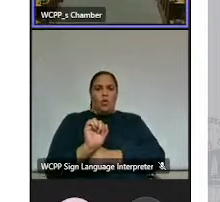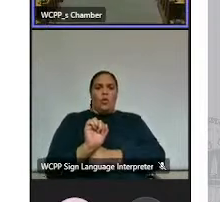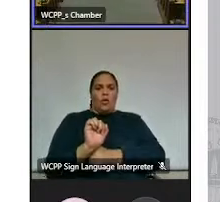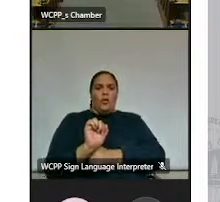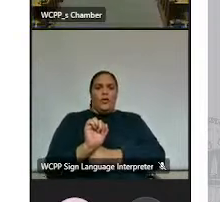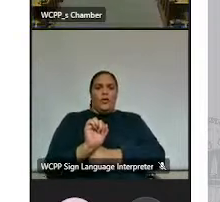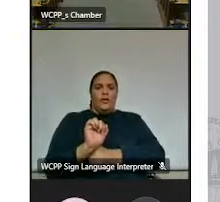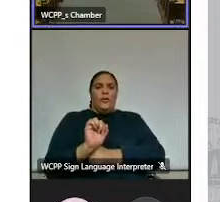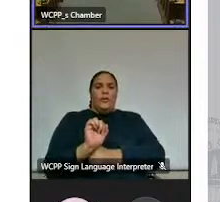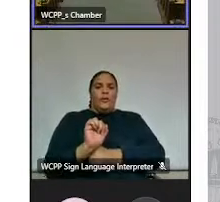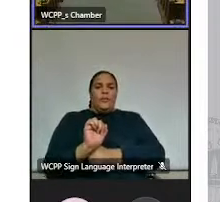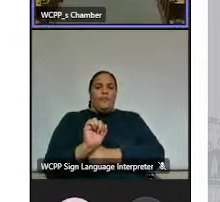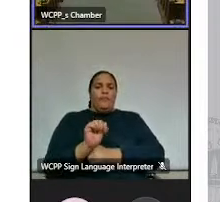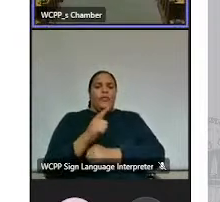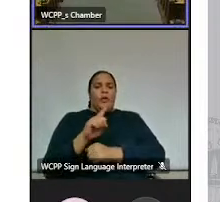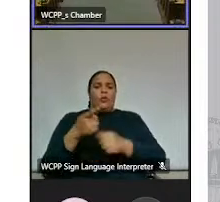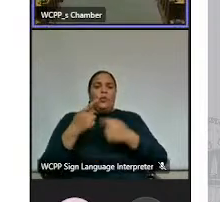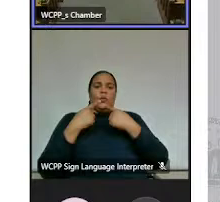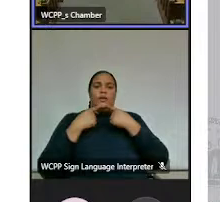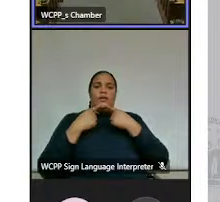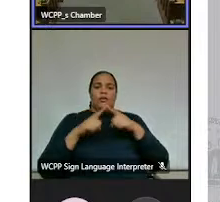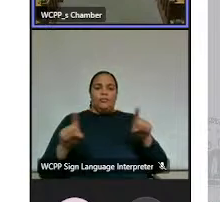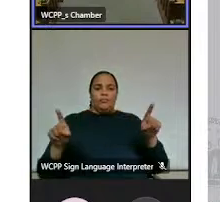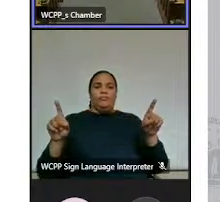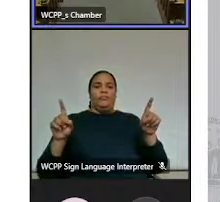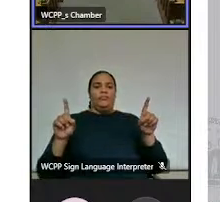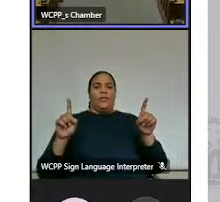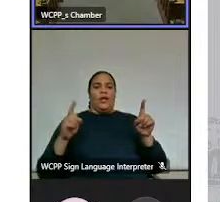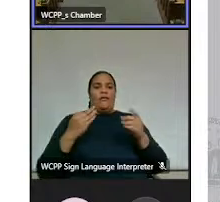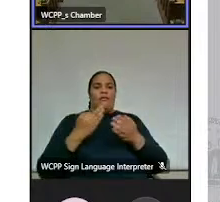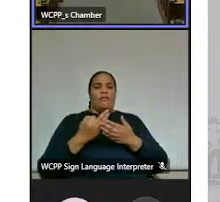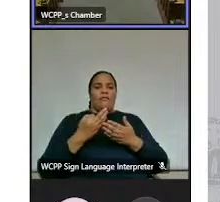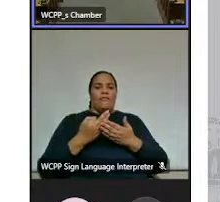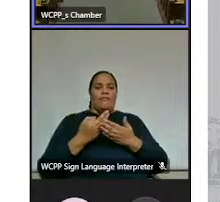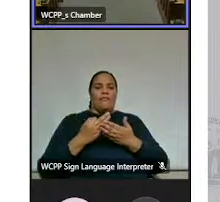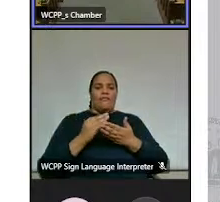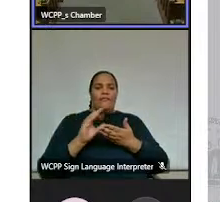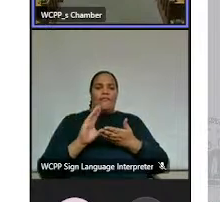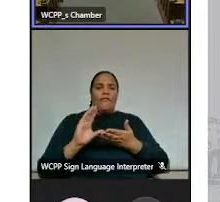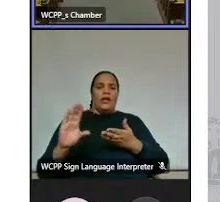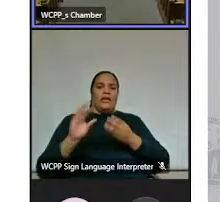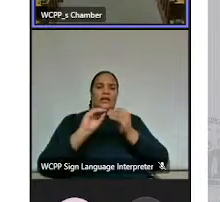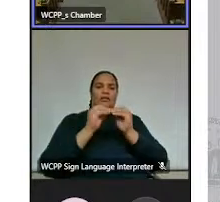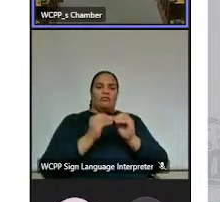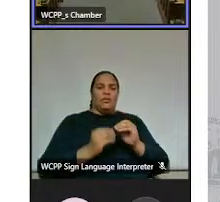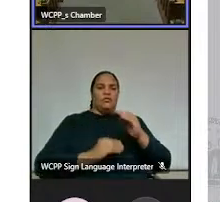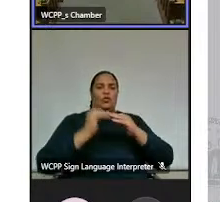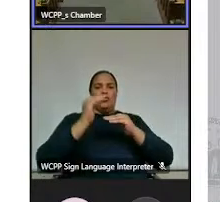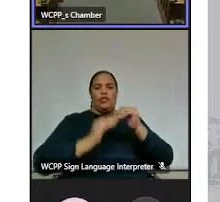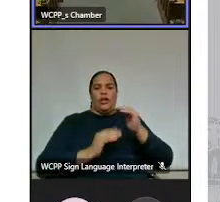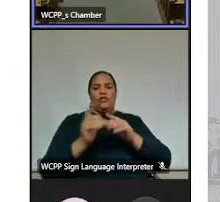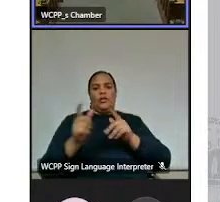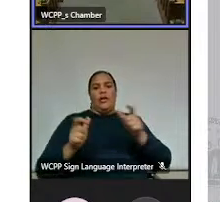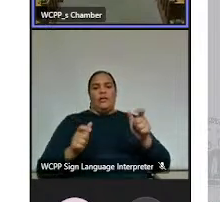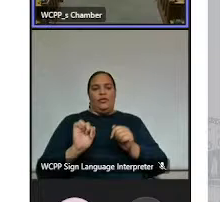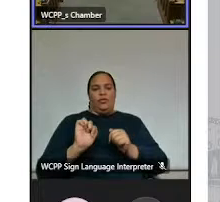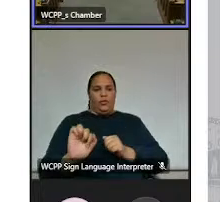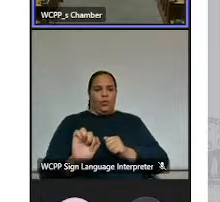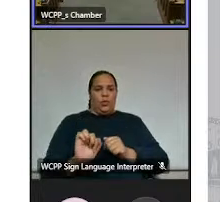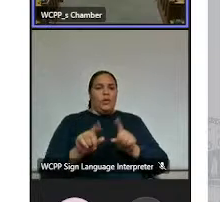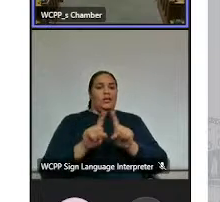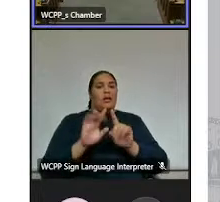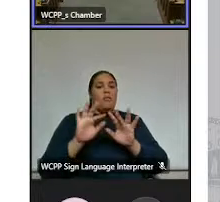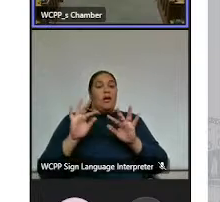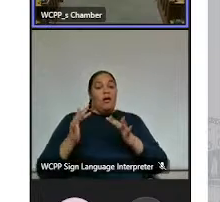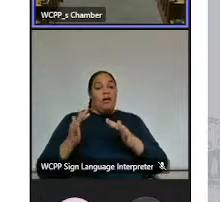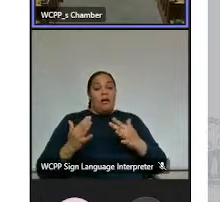rail, for their declaration, their funding, their construction, maintenance, and their management, as well as